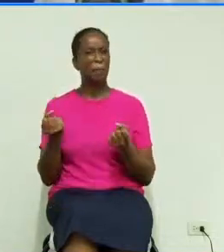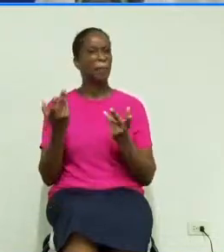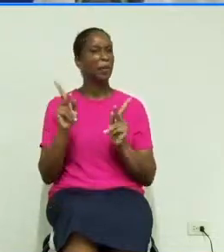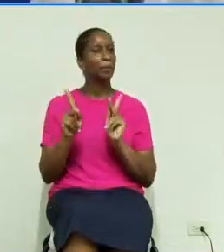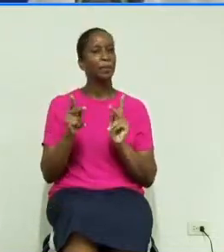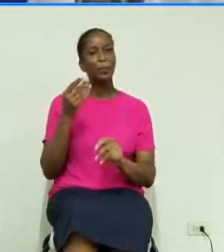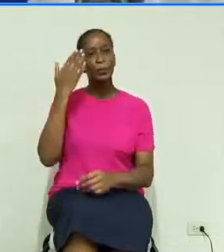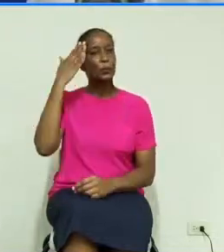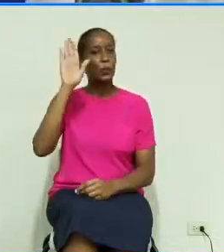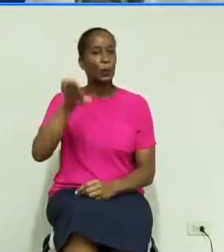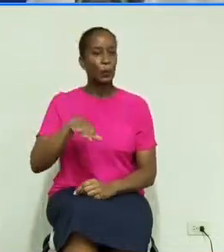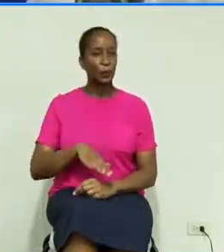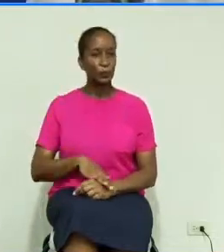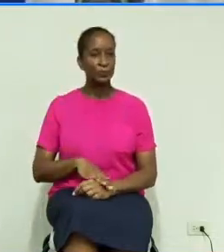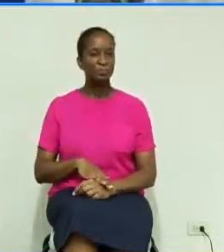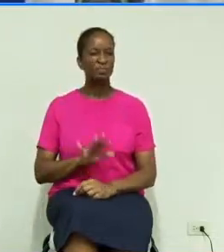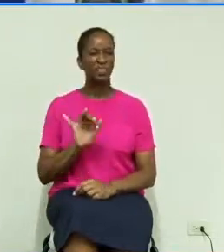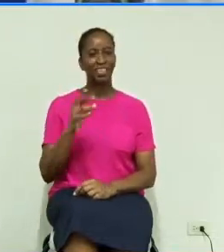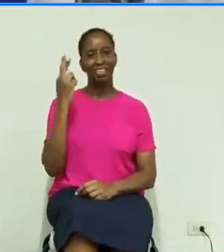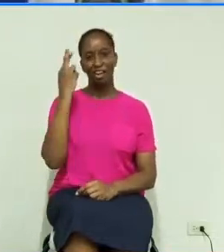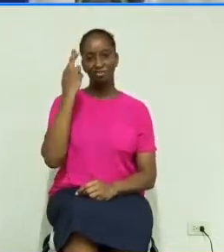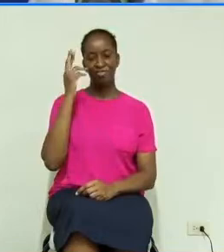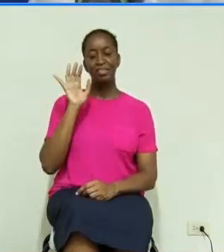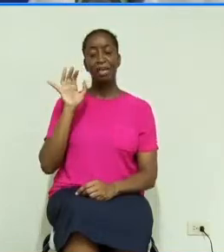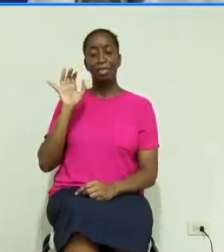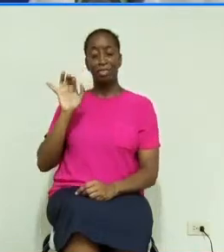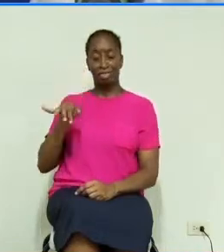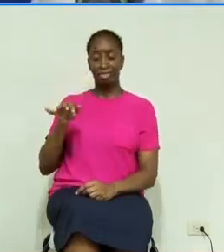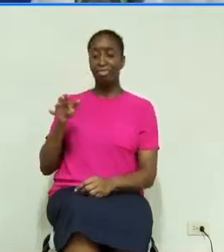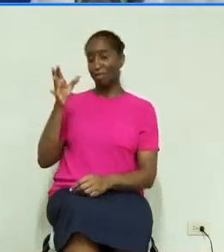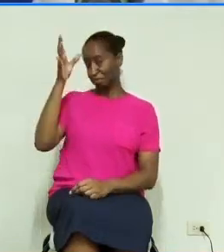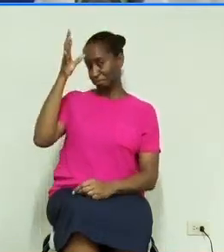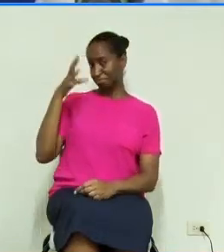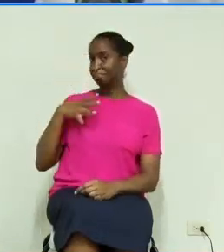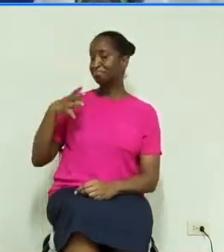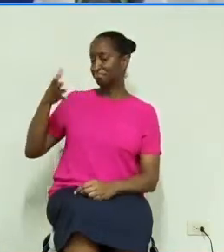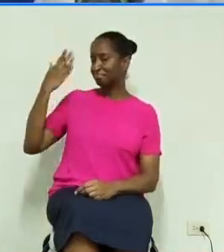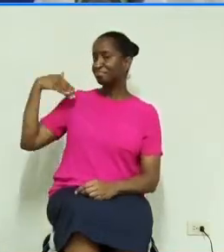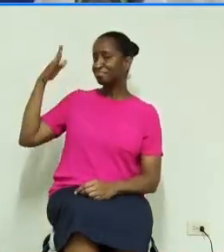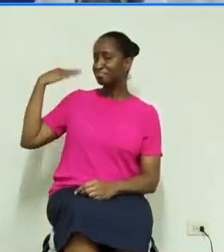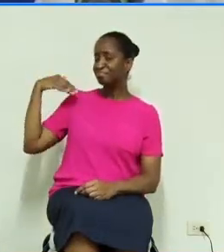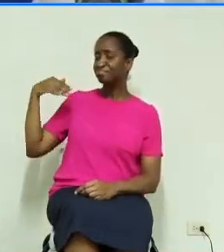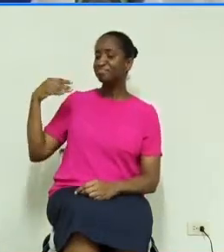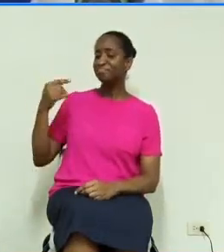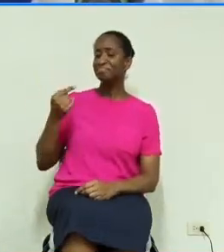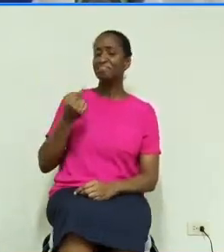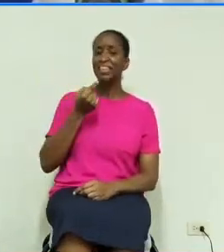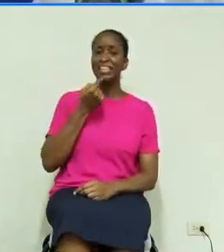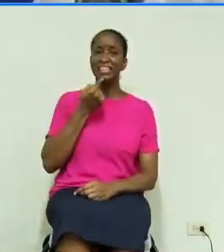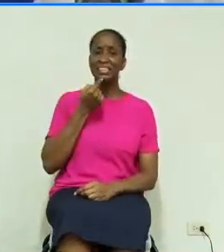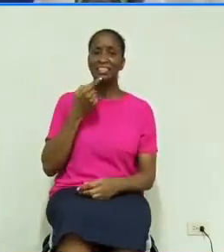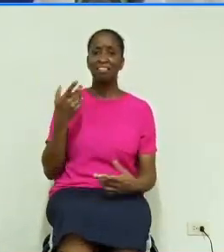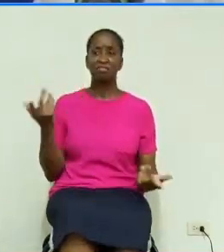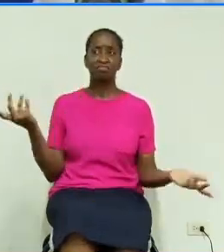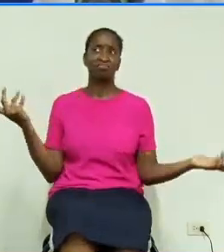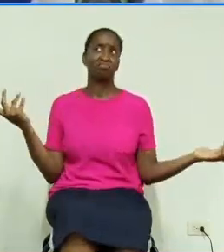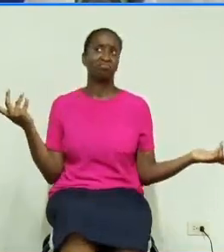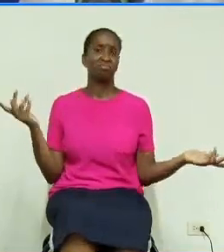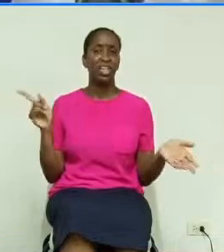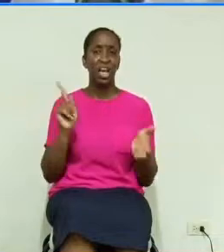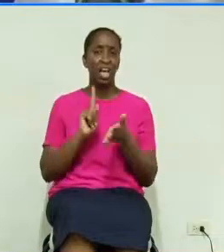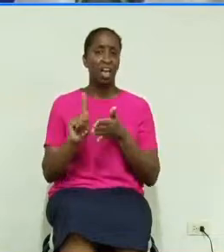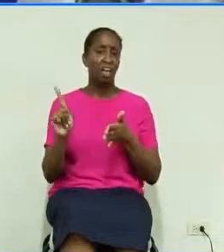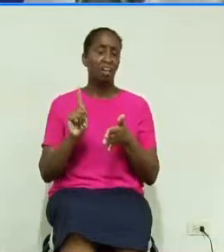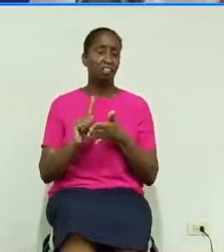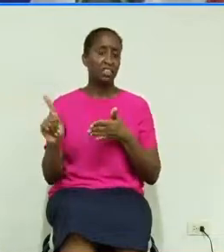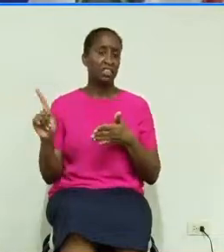who gave his thoughts on what we should be earning as parliamentarians. It's about they only work one day a week, and that's